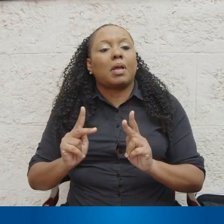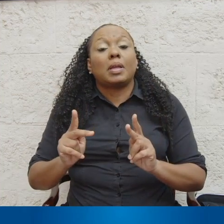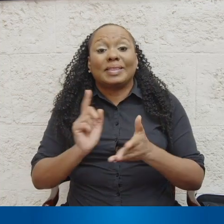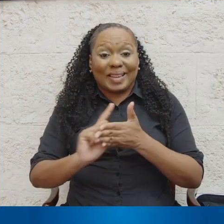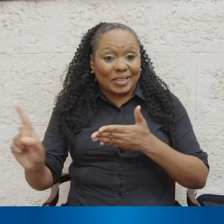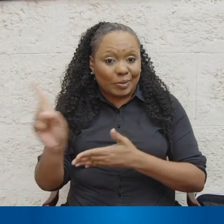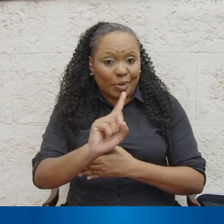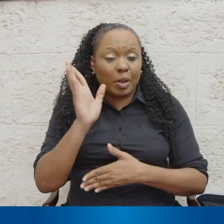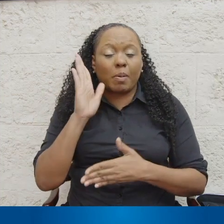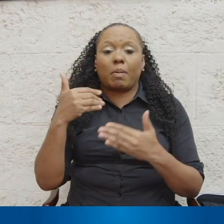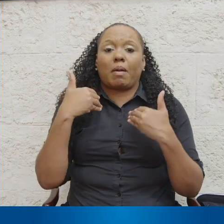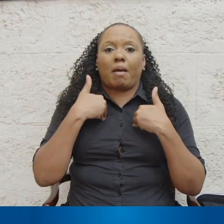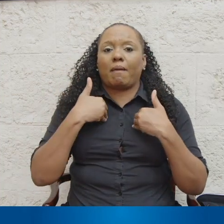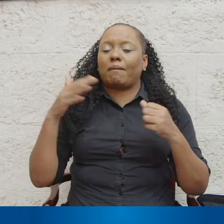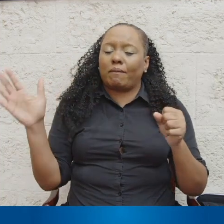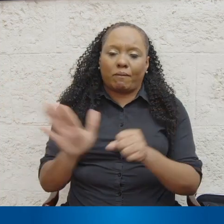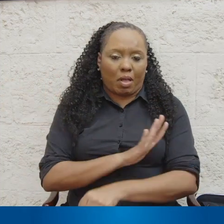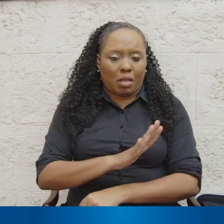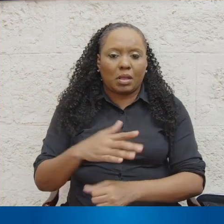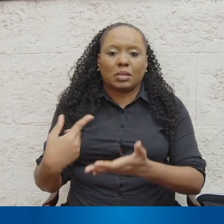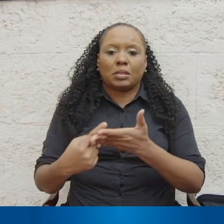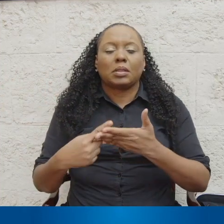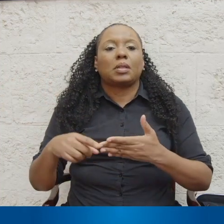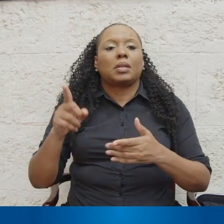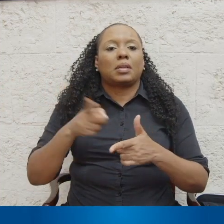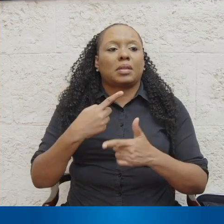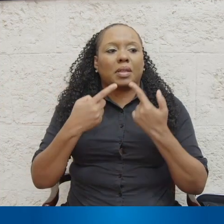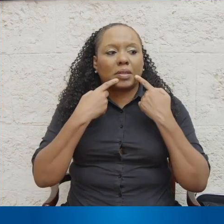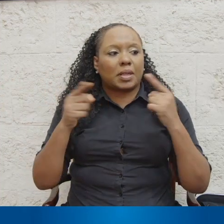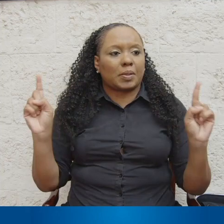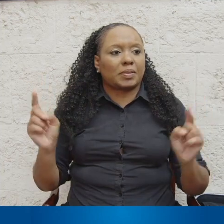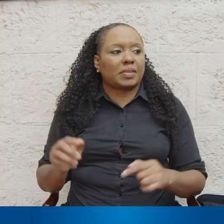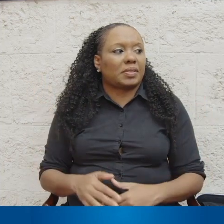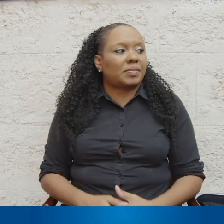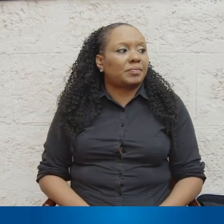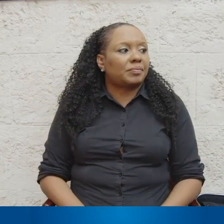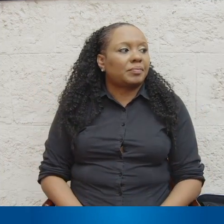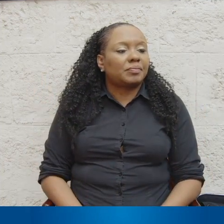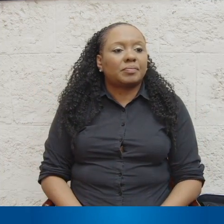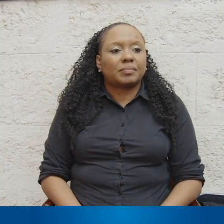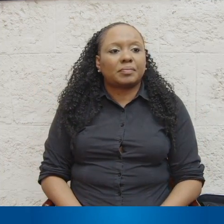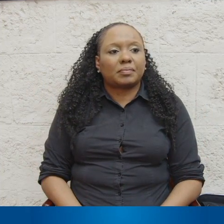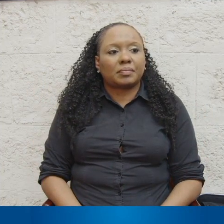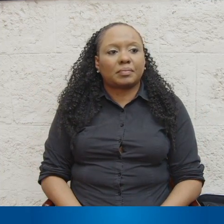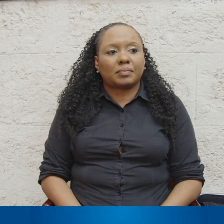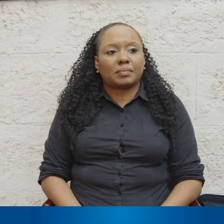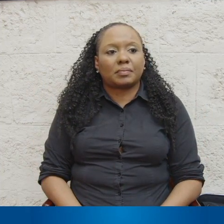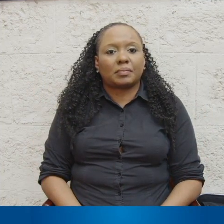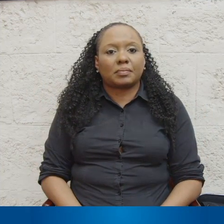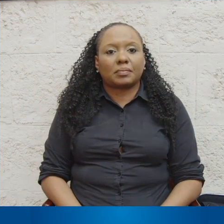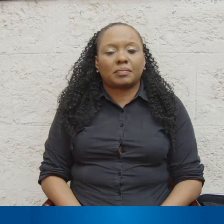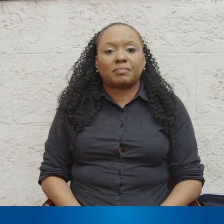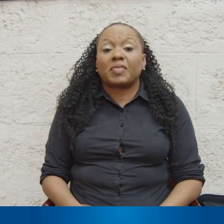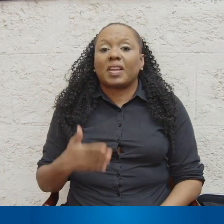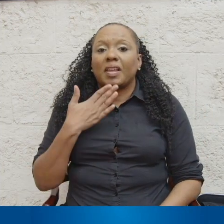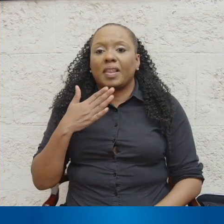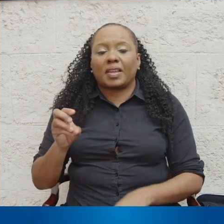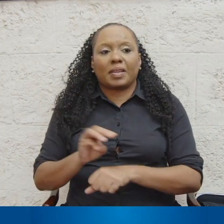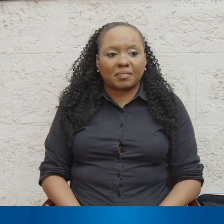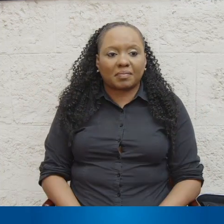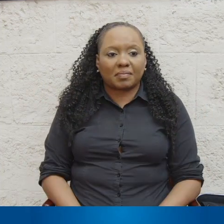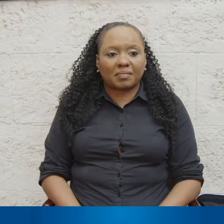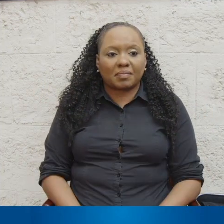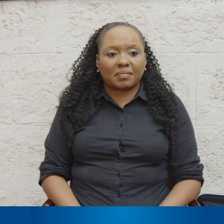our full media launch on that, we'll be able to respond fully to that. Everyone is good? All right. Thank you, Minister. Minister